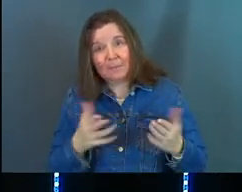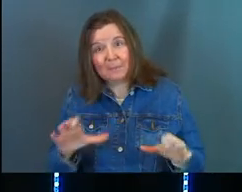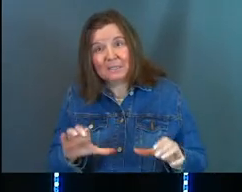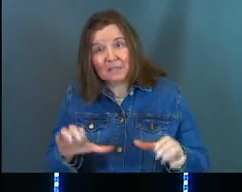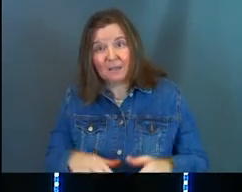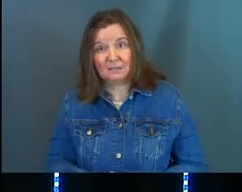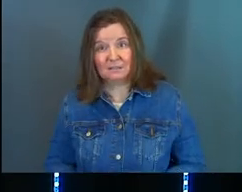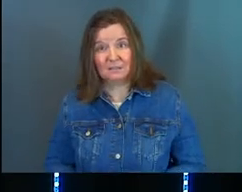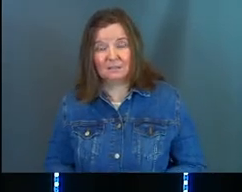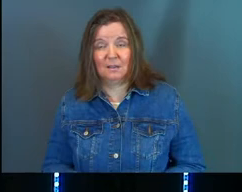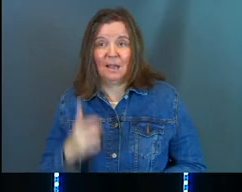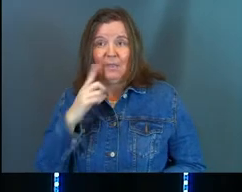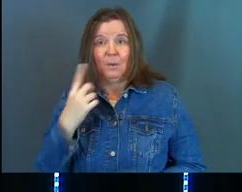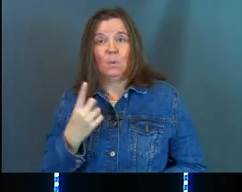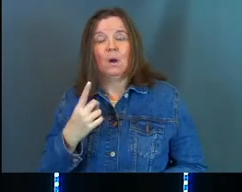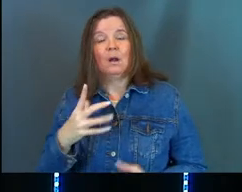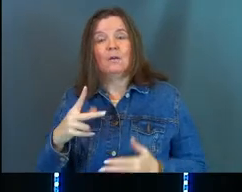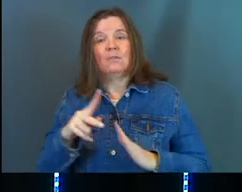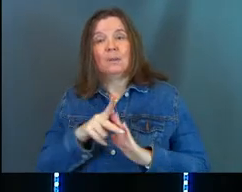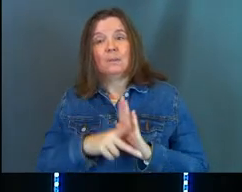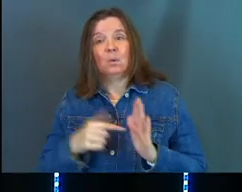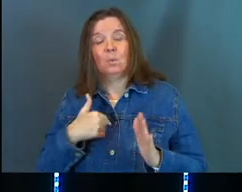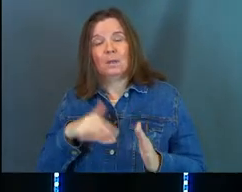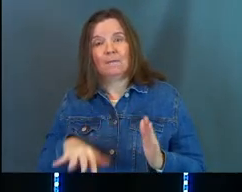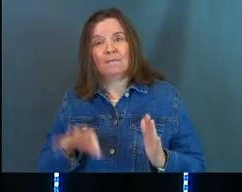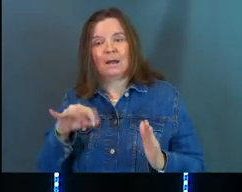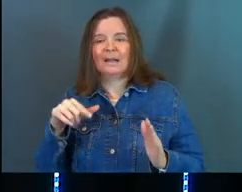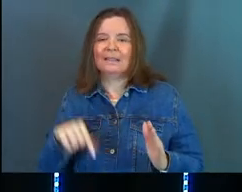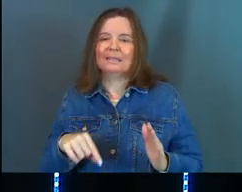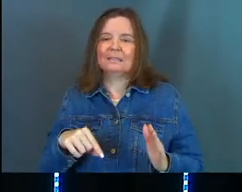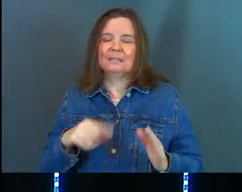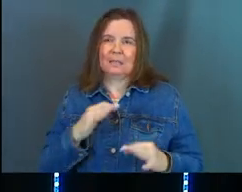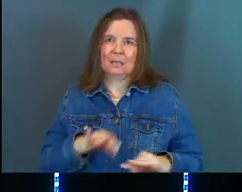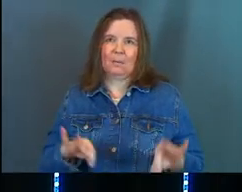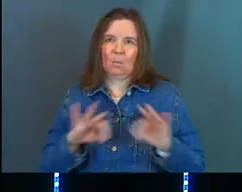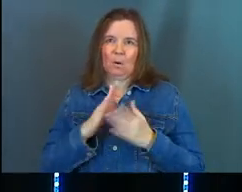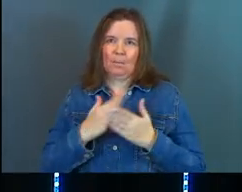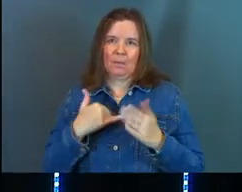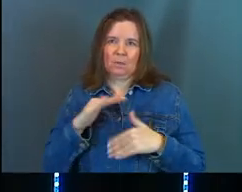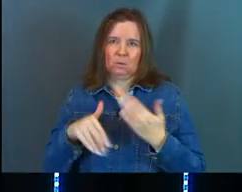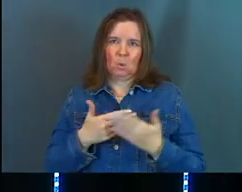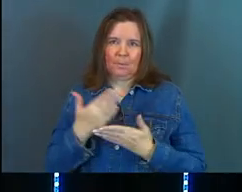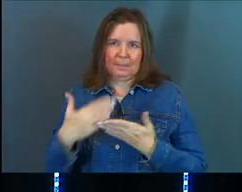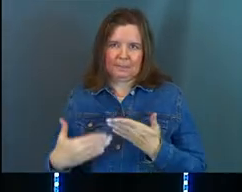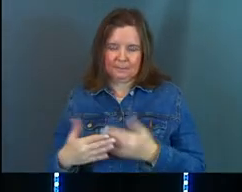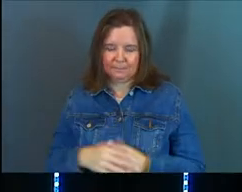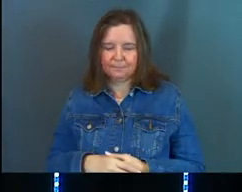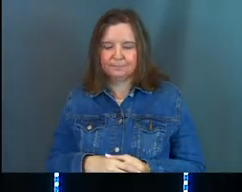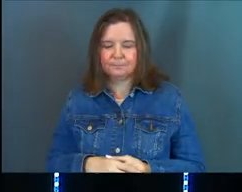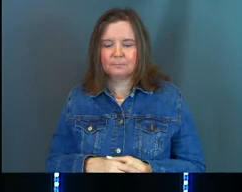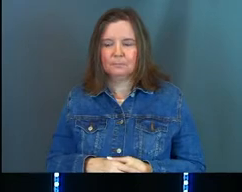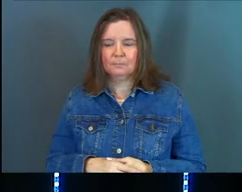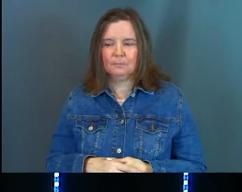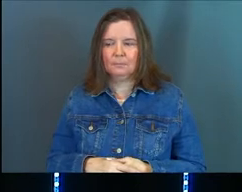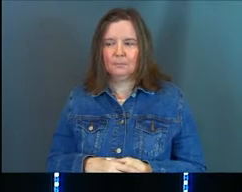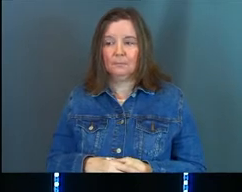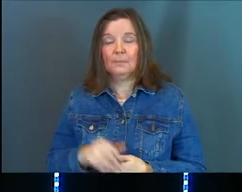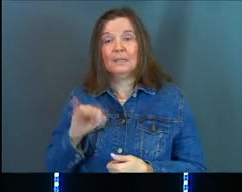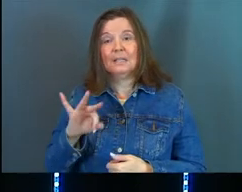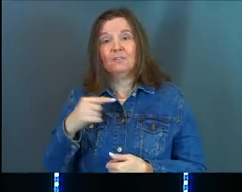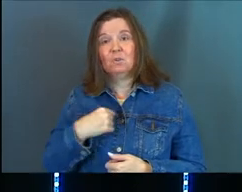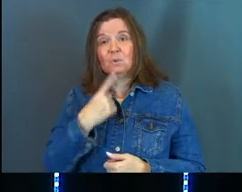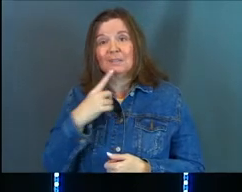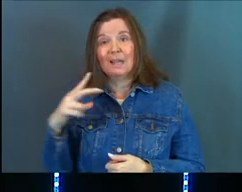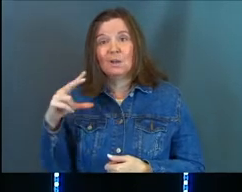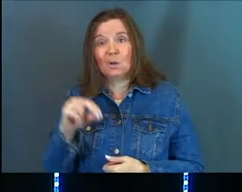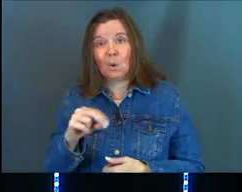it does. I think one of the principles that we find, and this is the important part of this whole little piece, is that if you